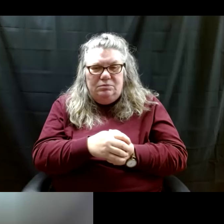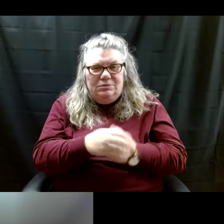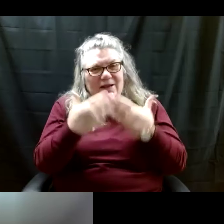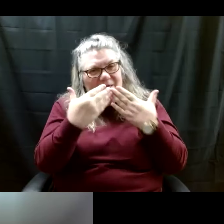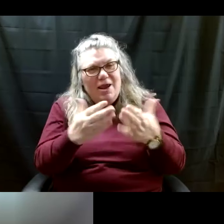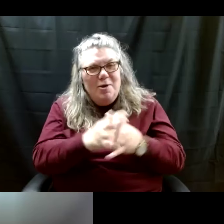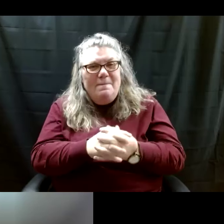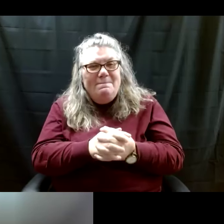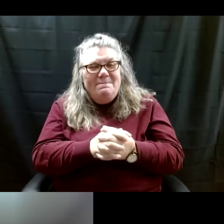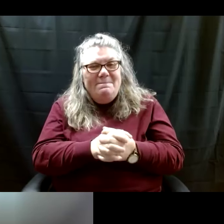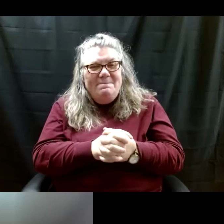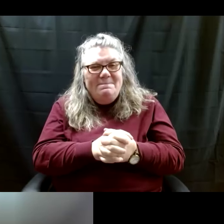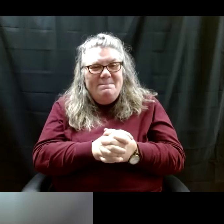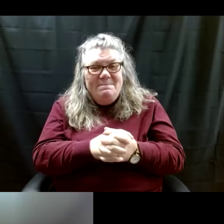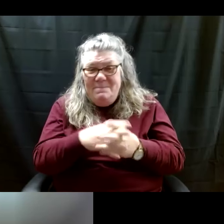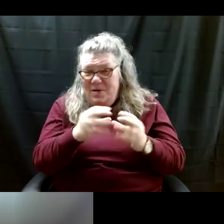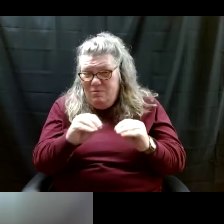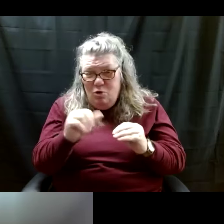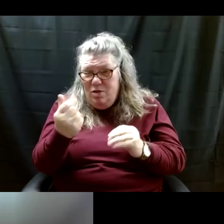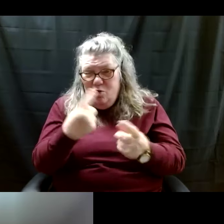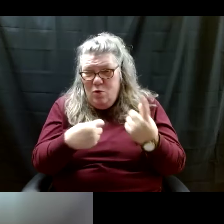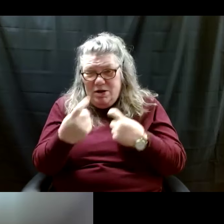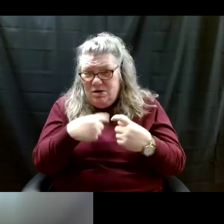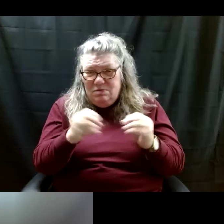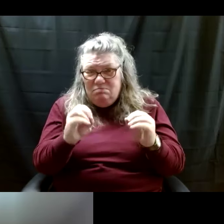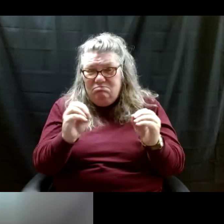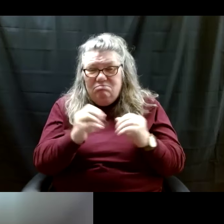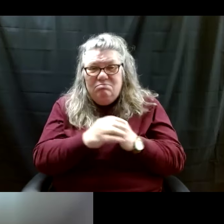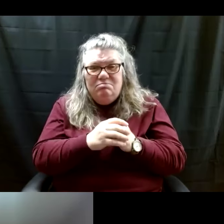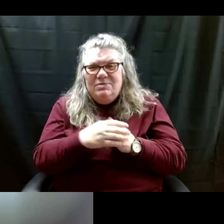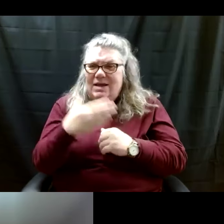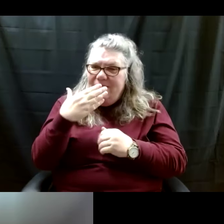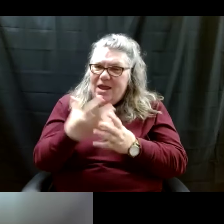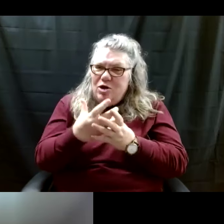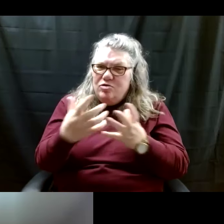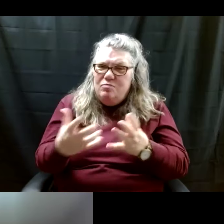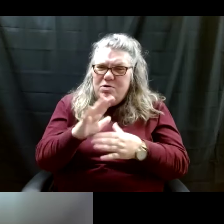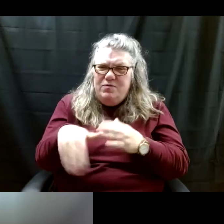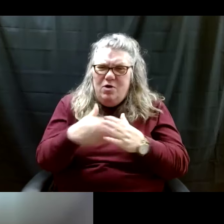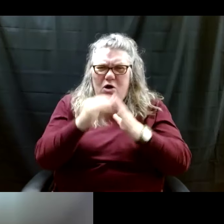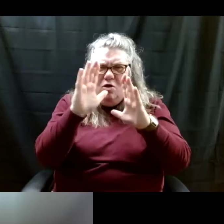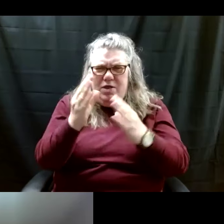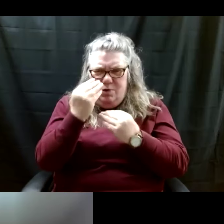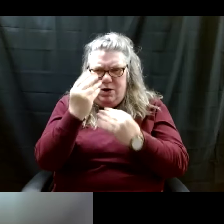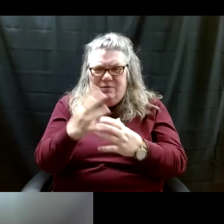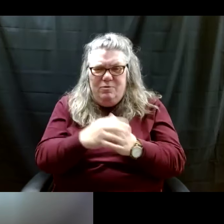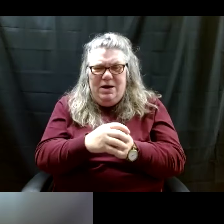Thank you. There's not any other questions. Yes, thank you so much for all of that great information.